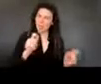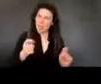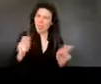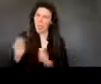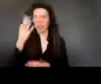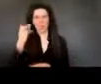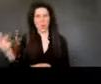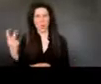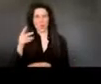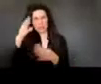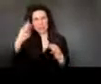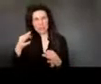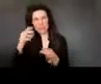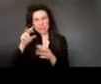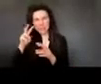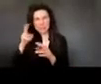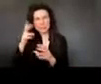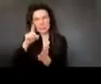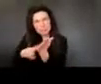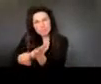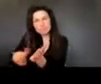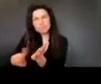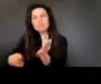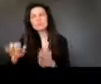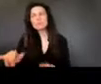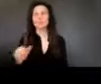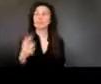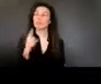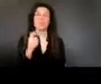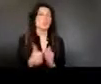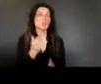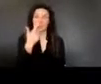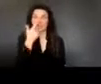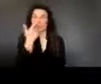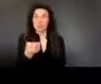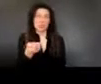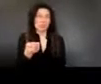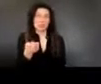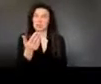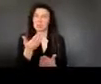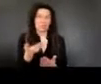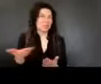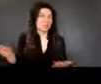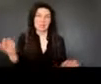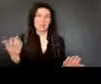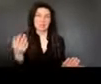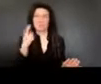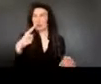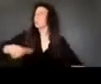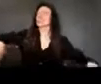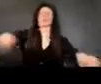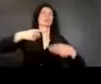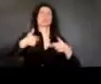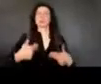And it's basically the most interesting thing is, of course, for us human beings when